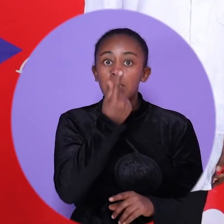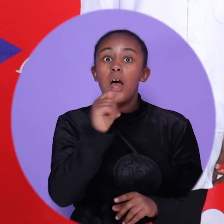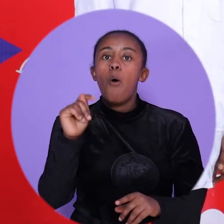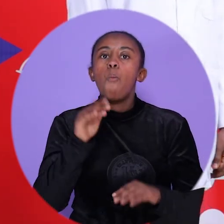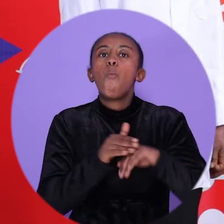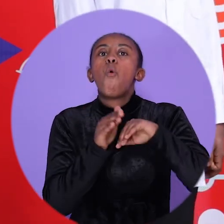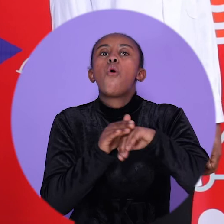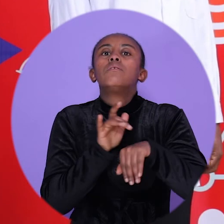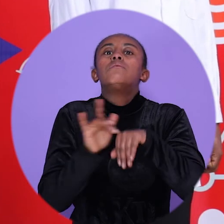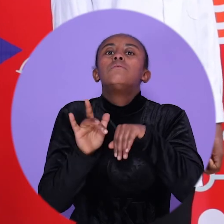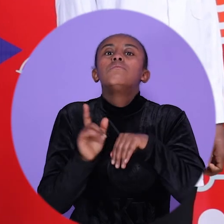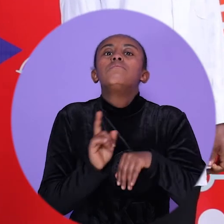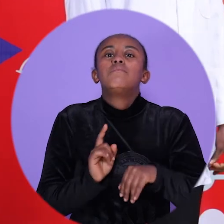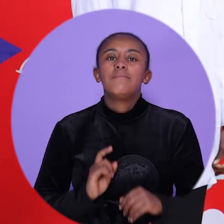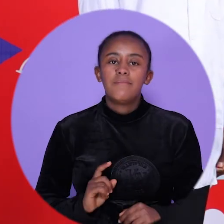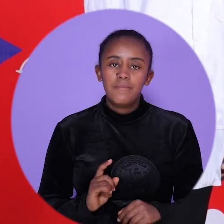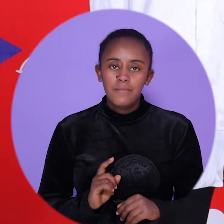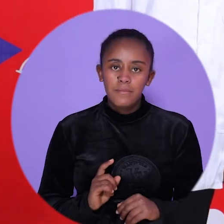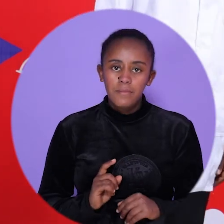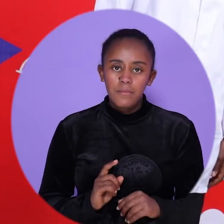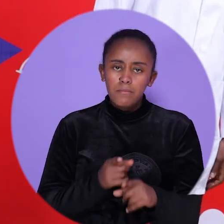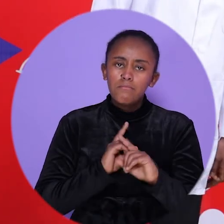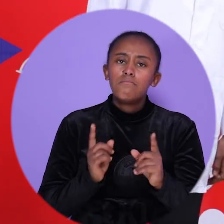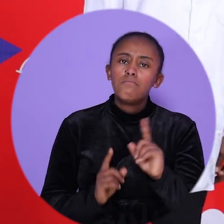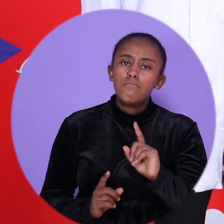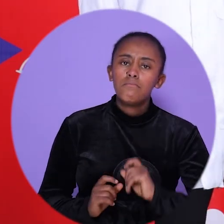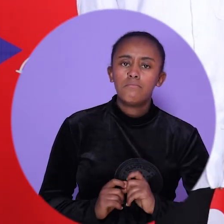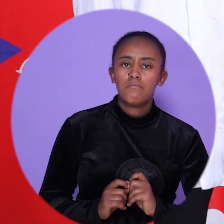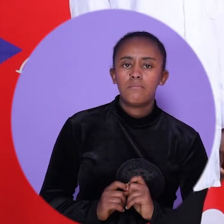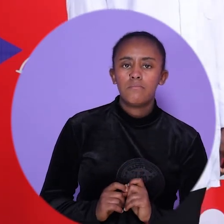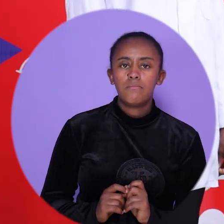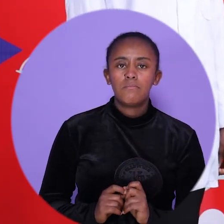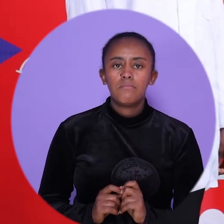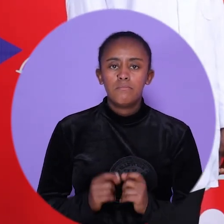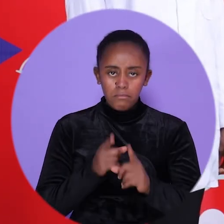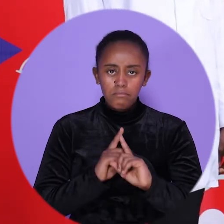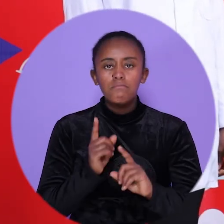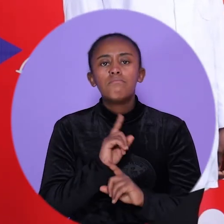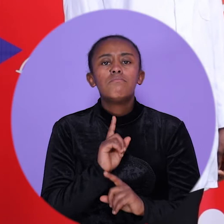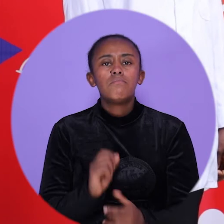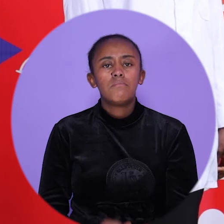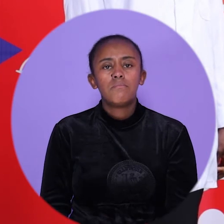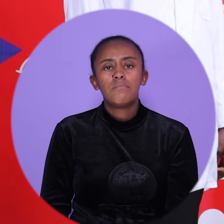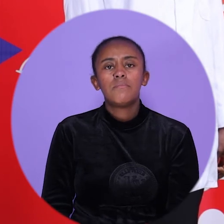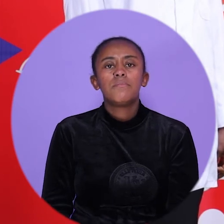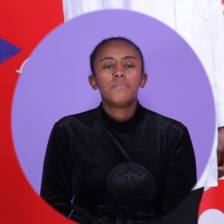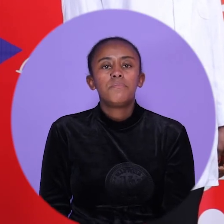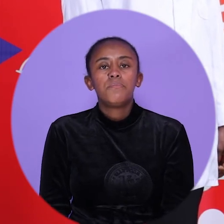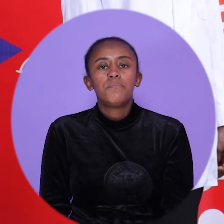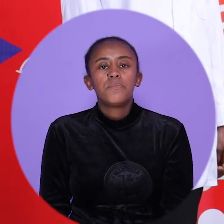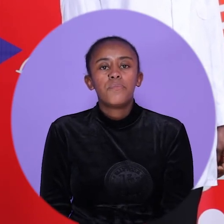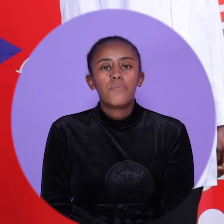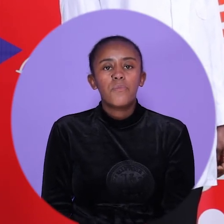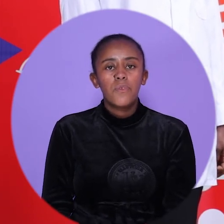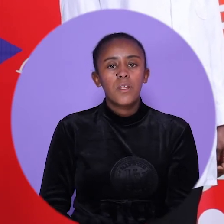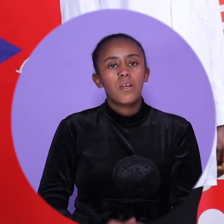is dash. So, what will be the answer for this question? What will be the answer for this question? The